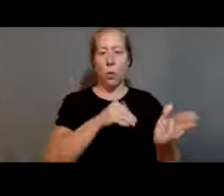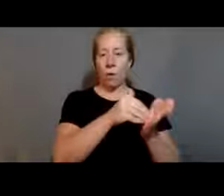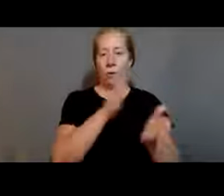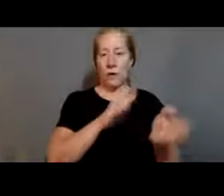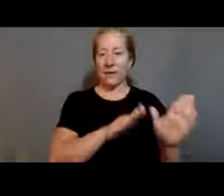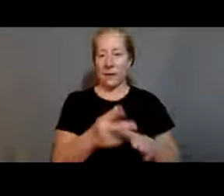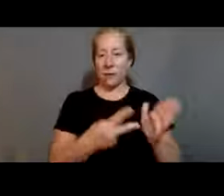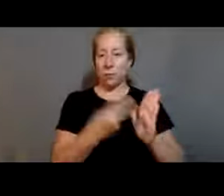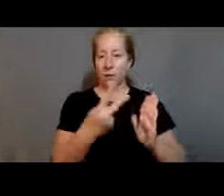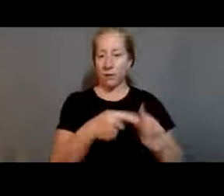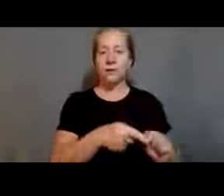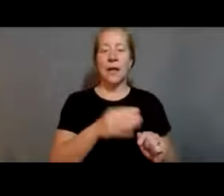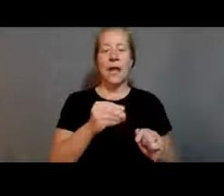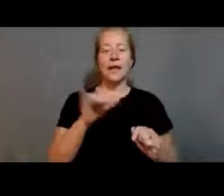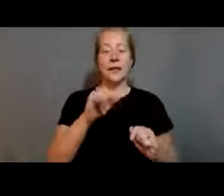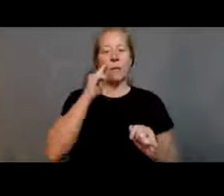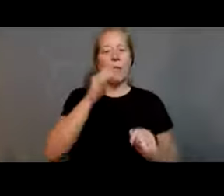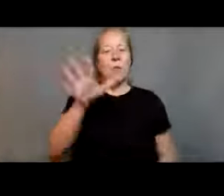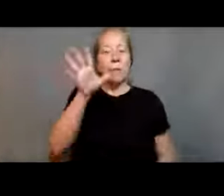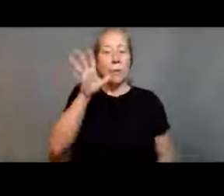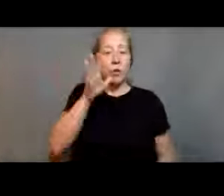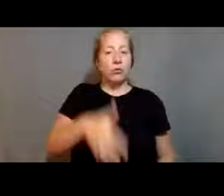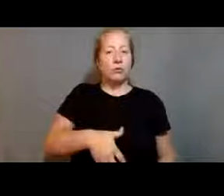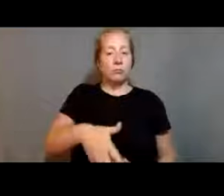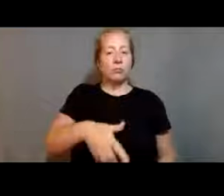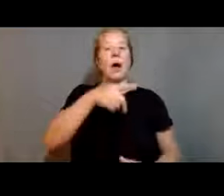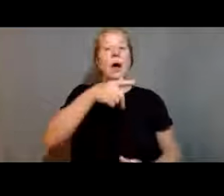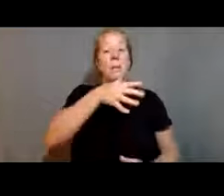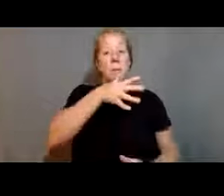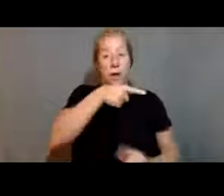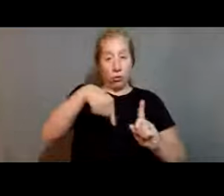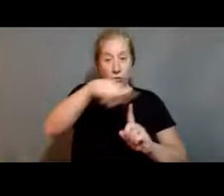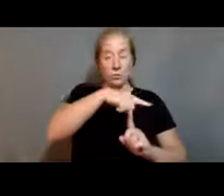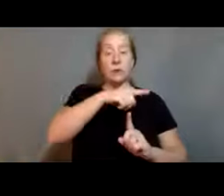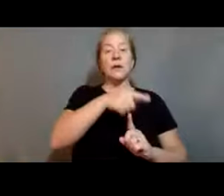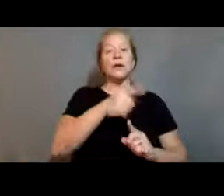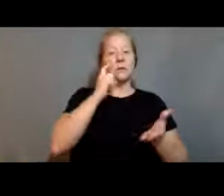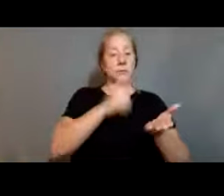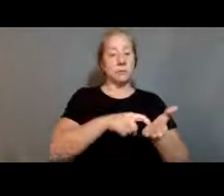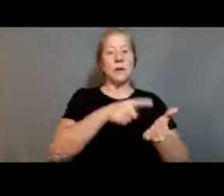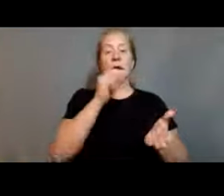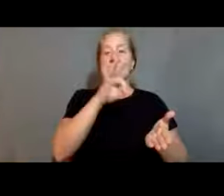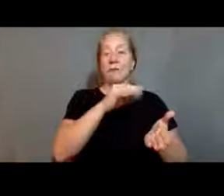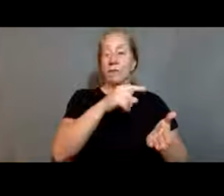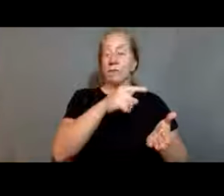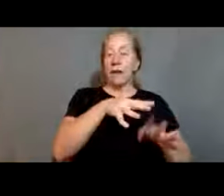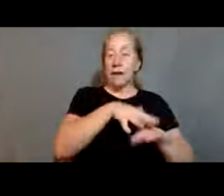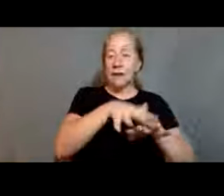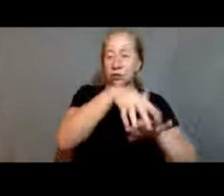And also maternal health disparities, maternal deaths. There are disparities for Indigenous